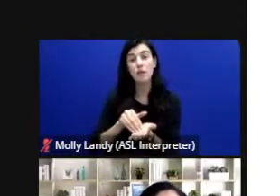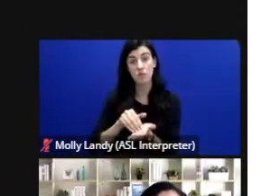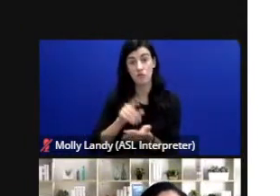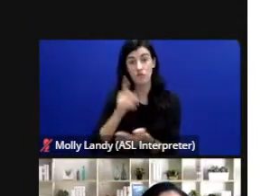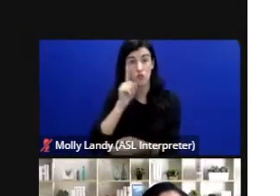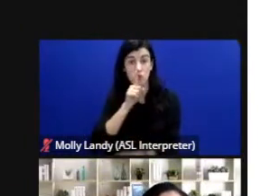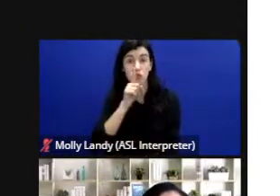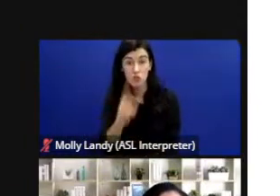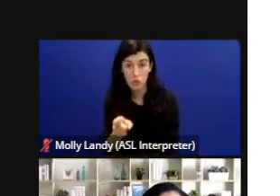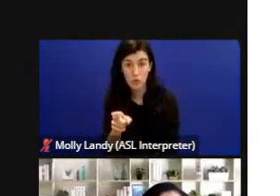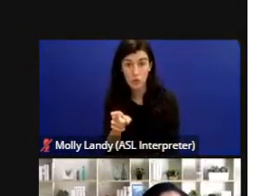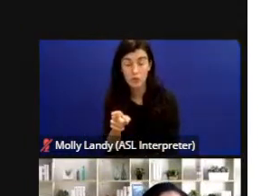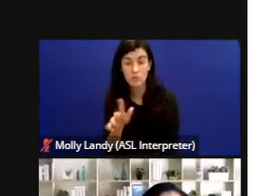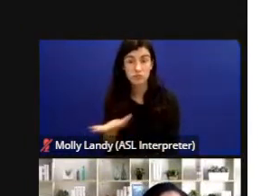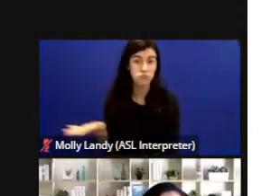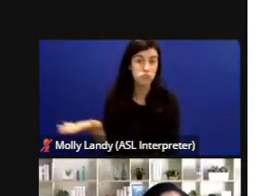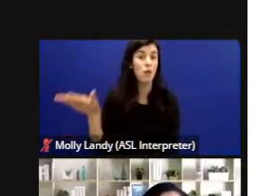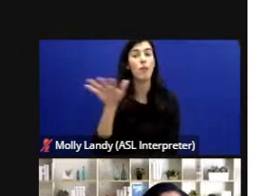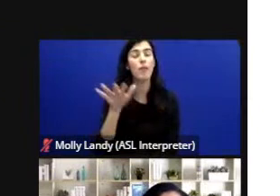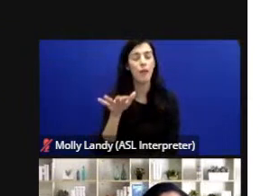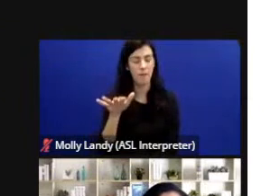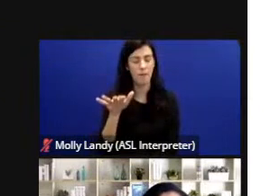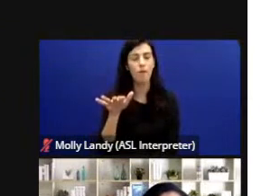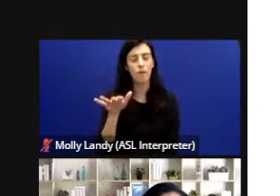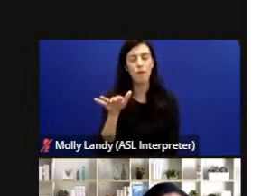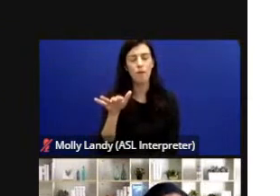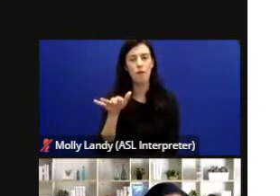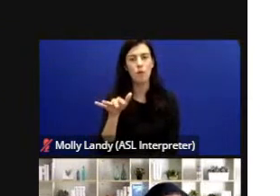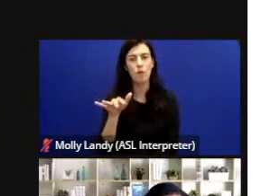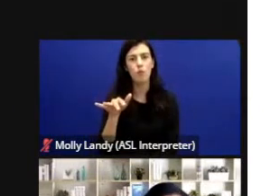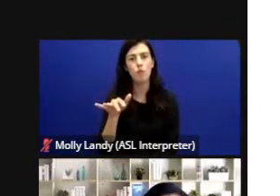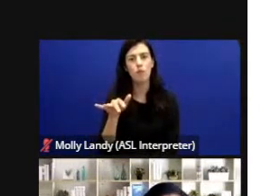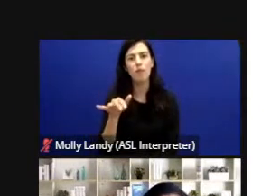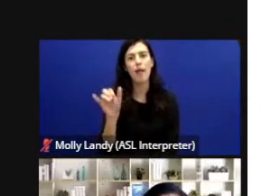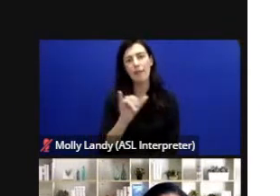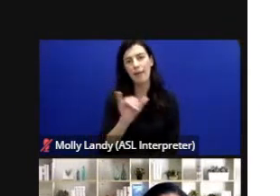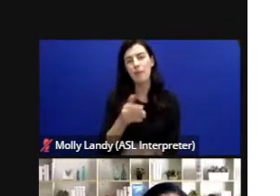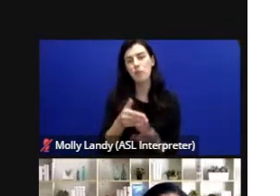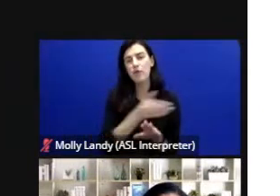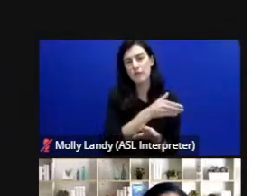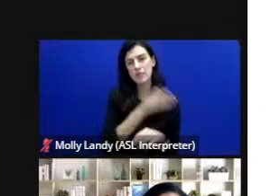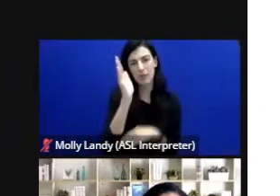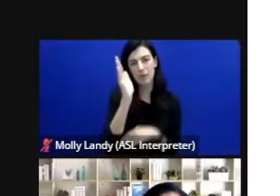sure, as cited by the previous speaker about